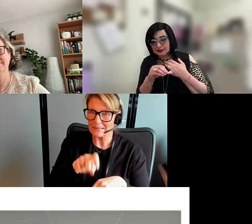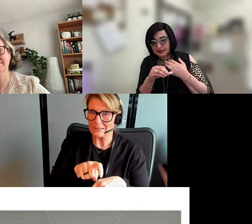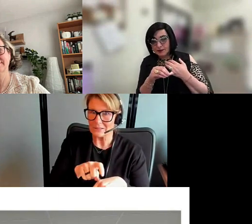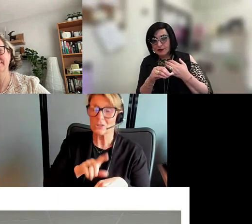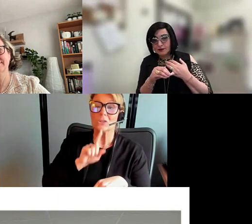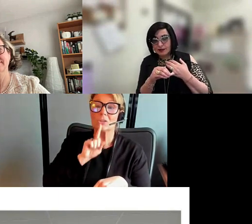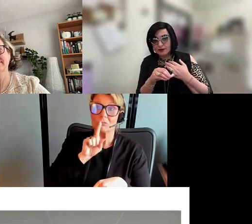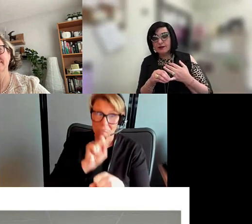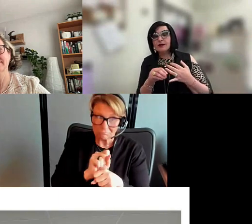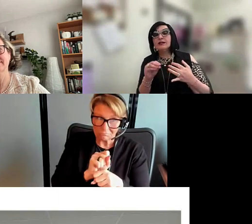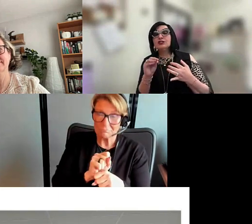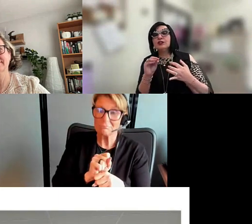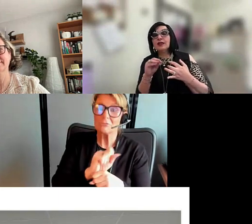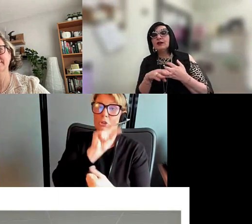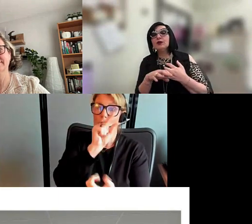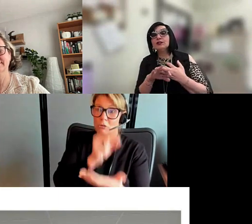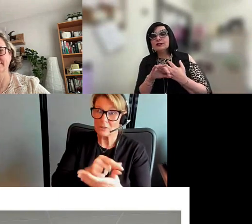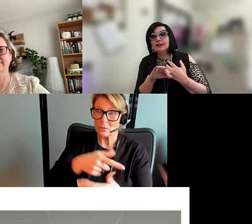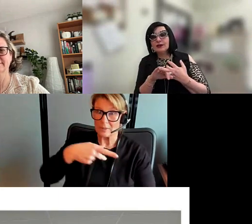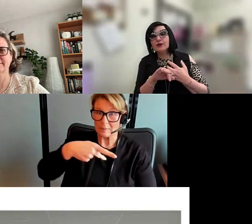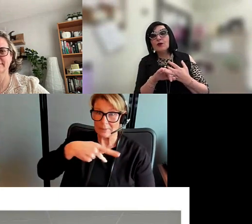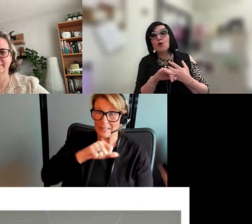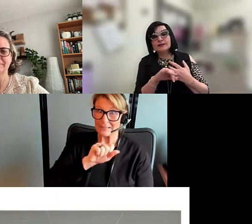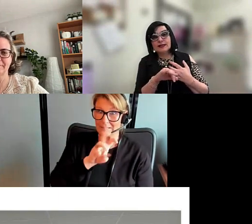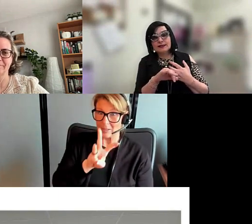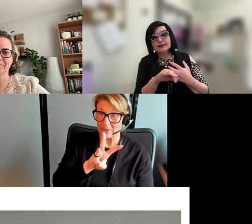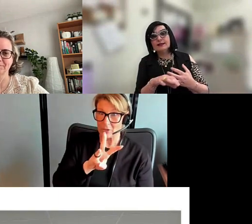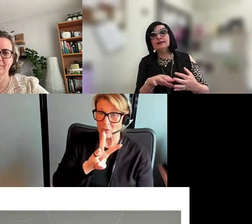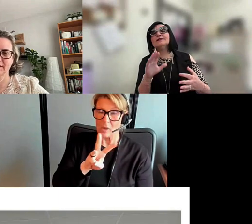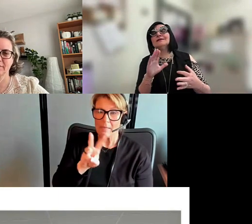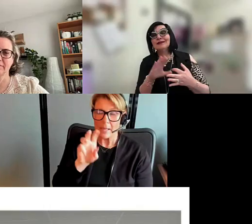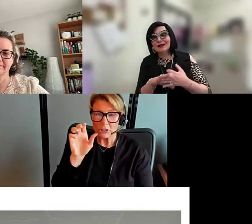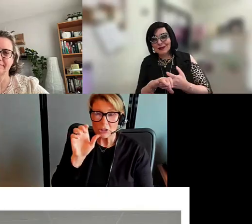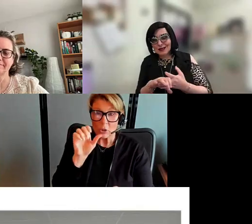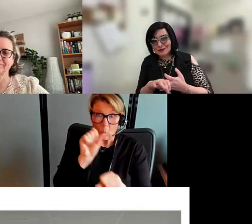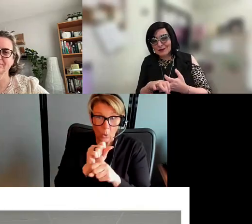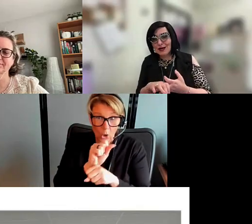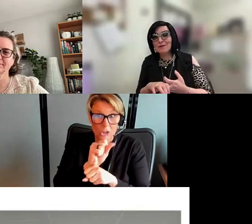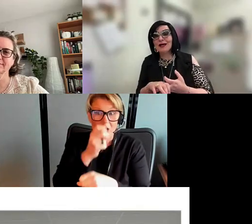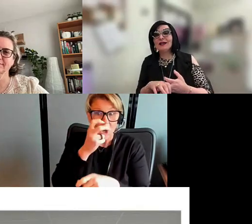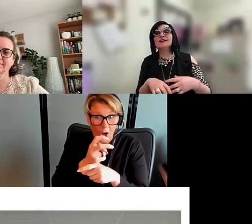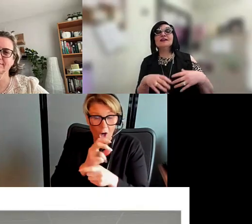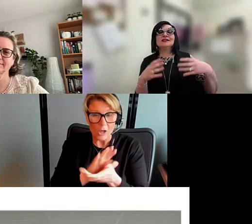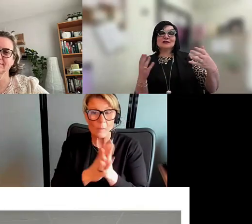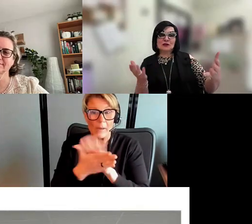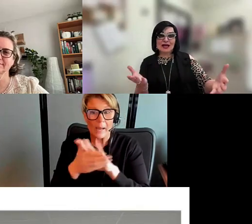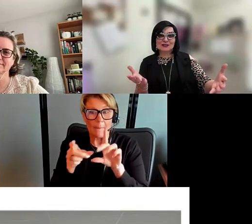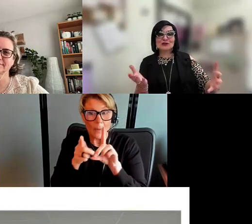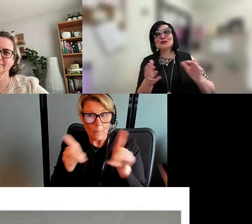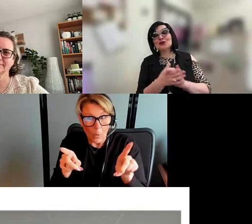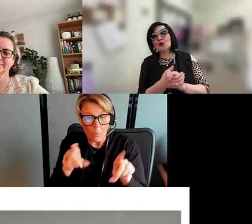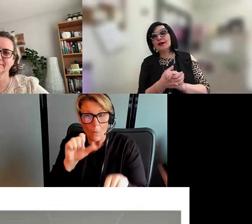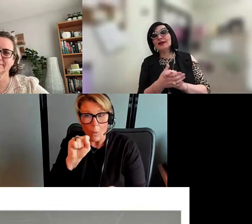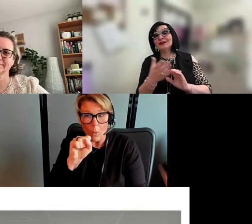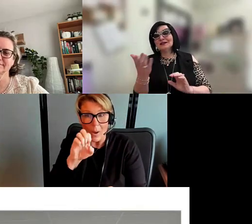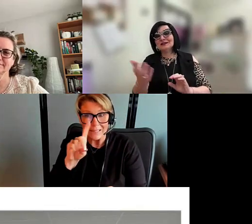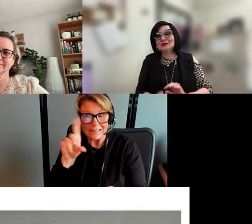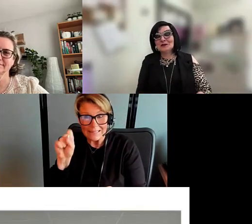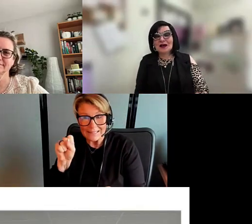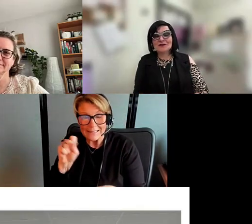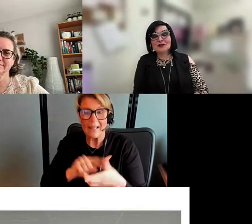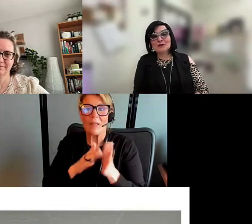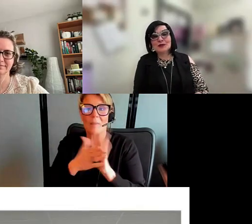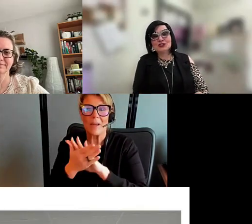her PSW here, she then works to get her OSSD, then becomes a paramedic. So that's her story.